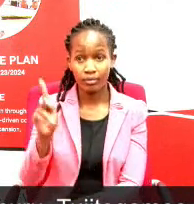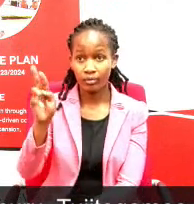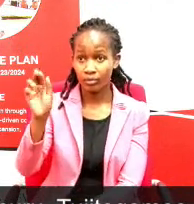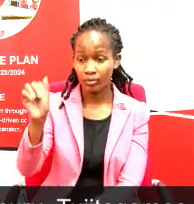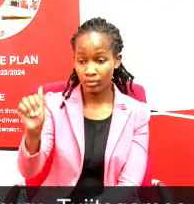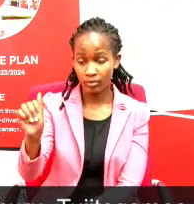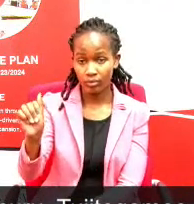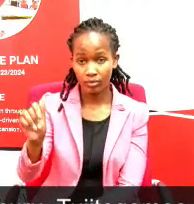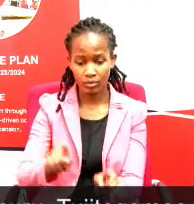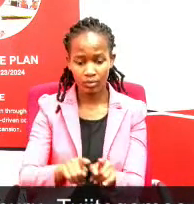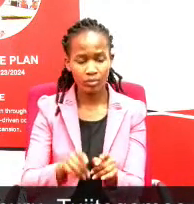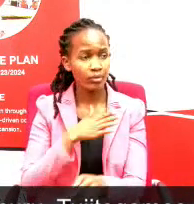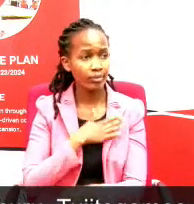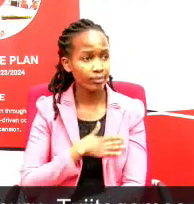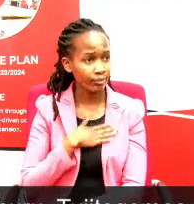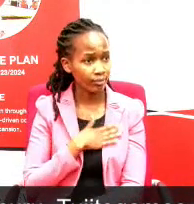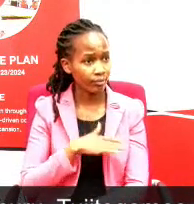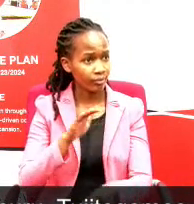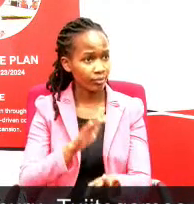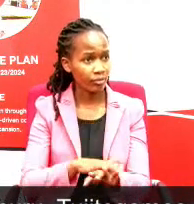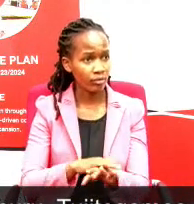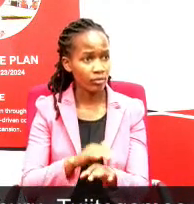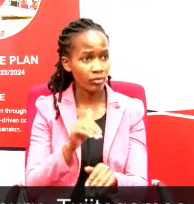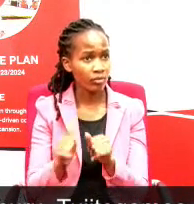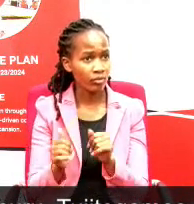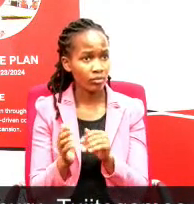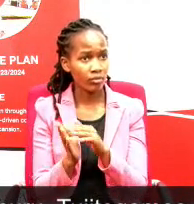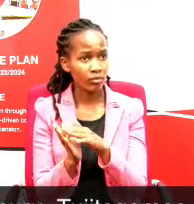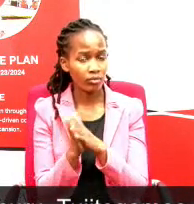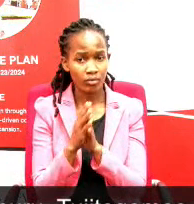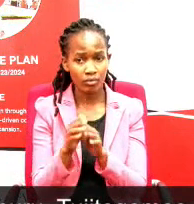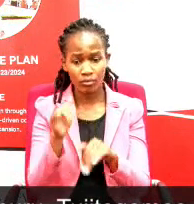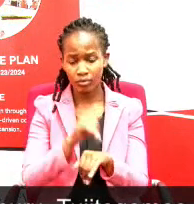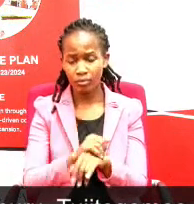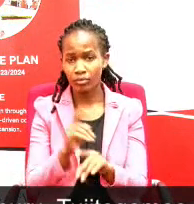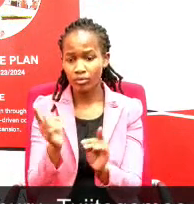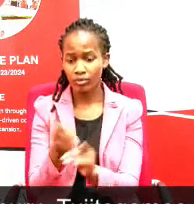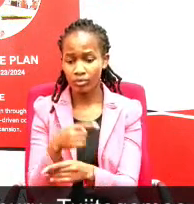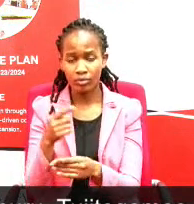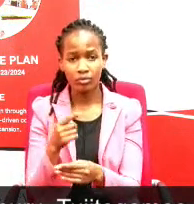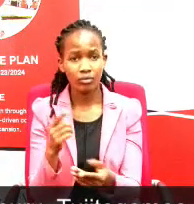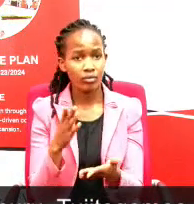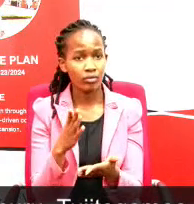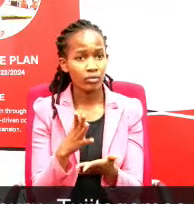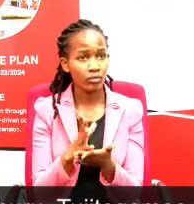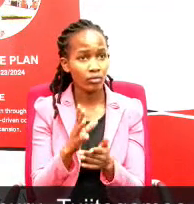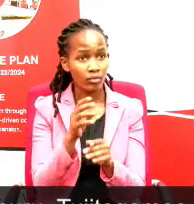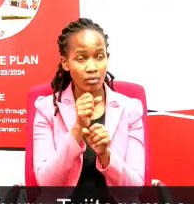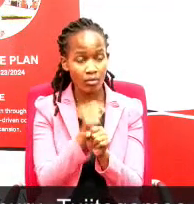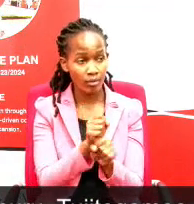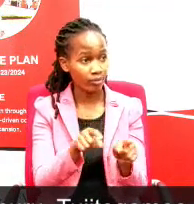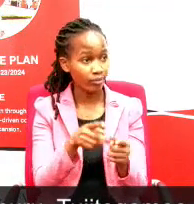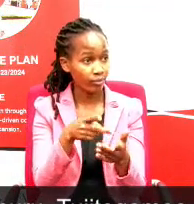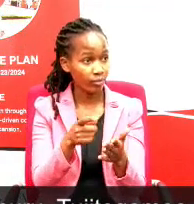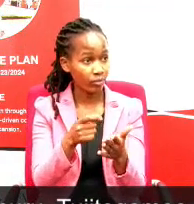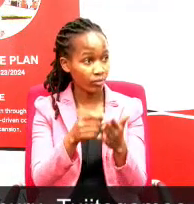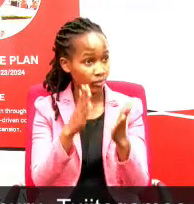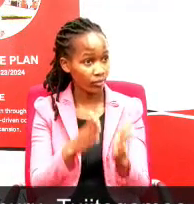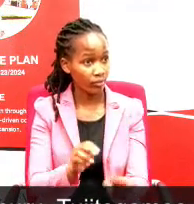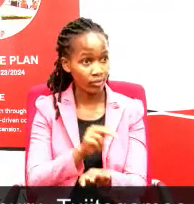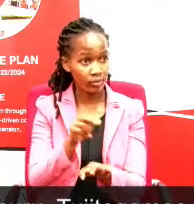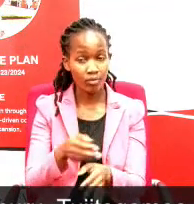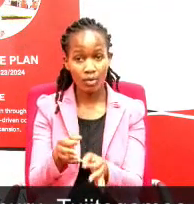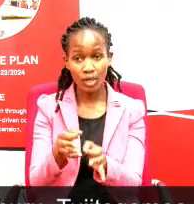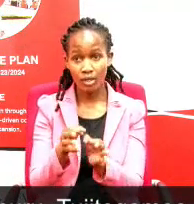KRA, we appreciate the valuable insight received from our various stakeholders and taxpayers, National